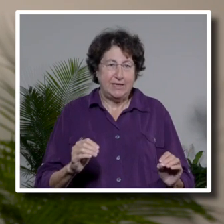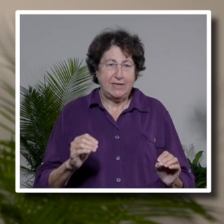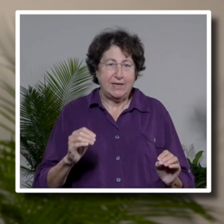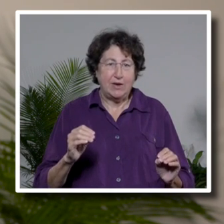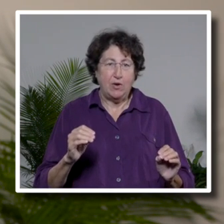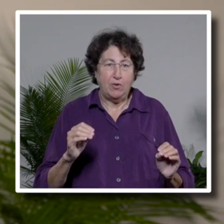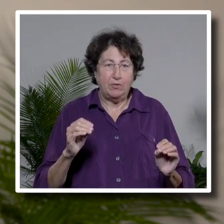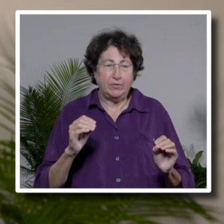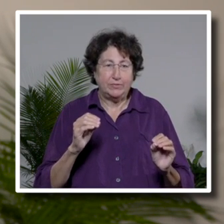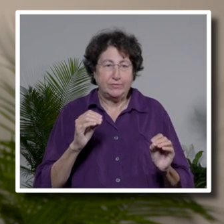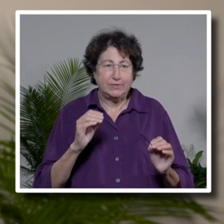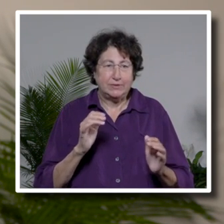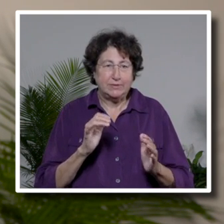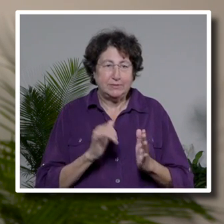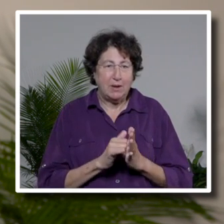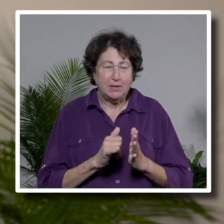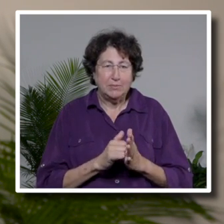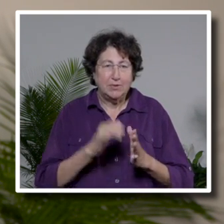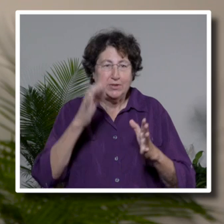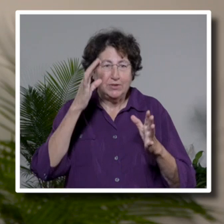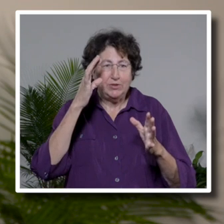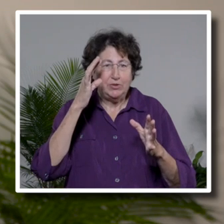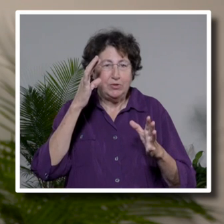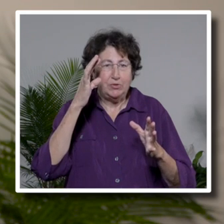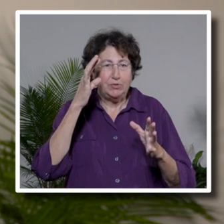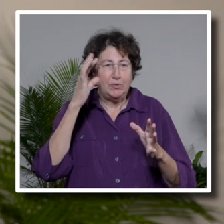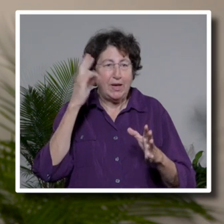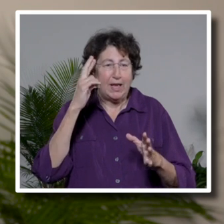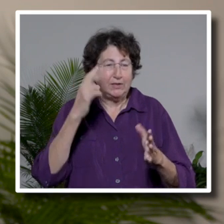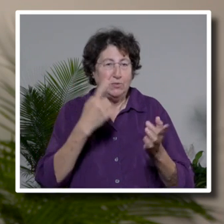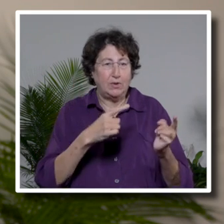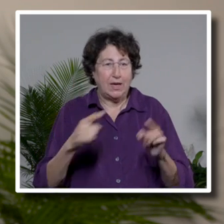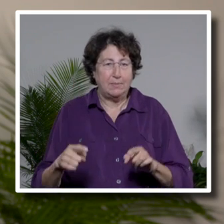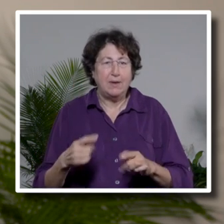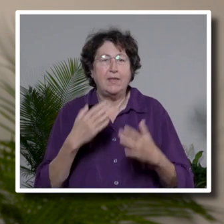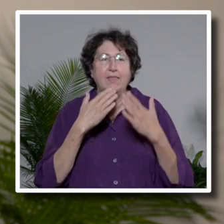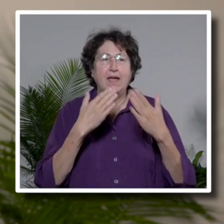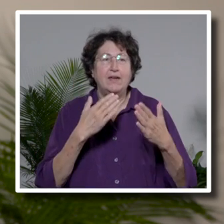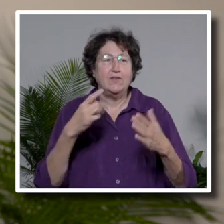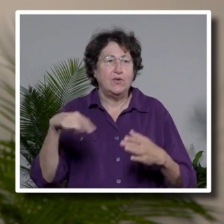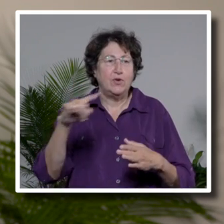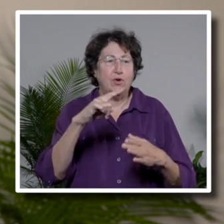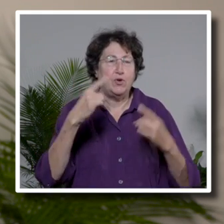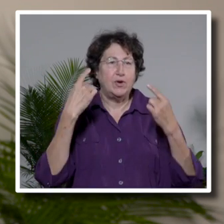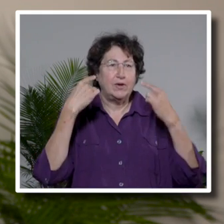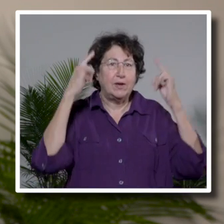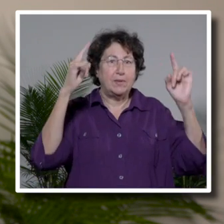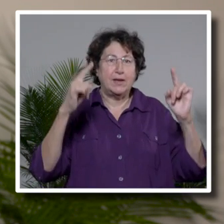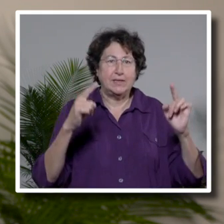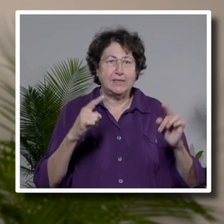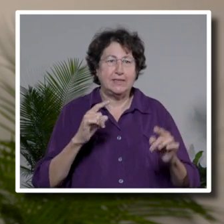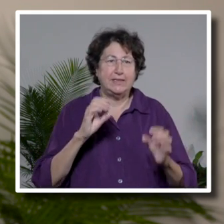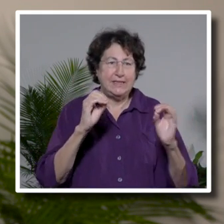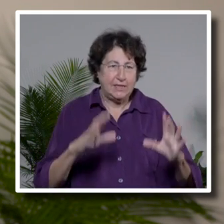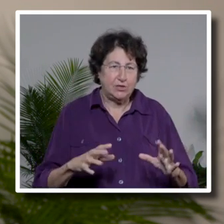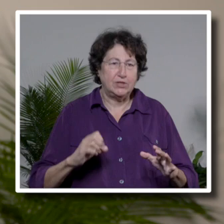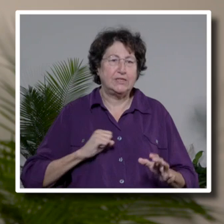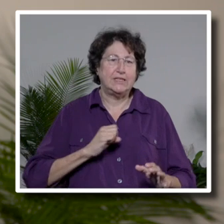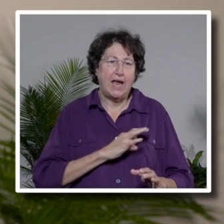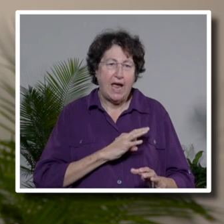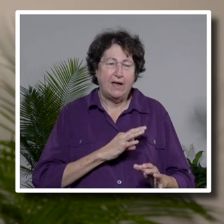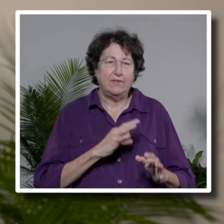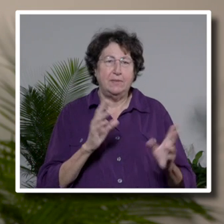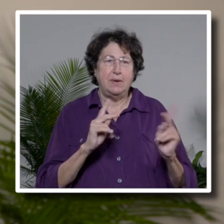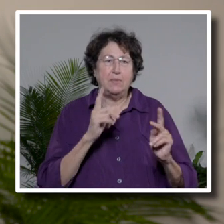predicted, we remain thankful. Thankful for your academic accomplishments, thankful for the teachers and staff who have impacted